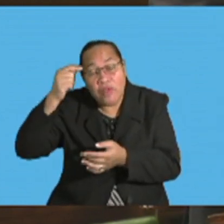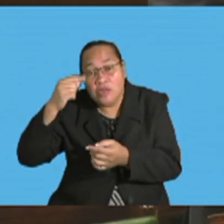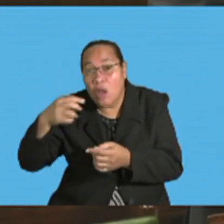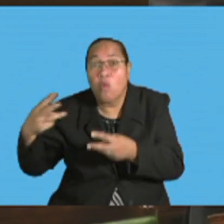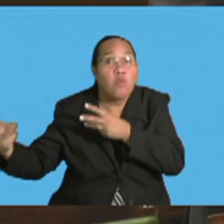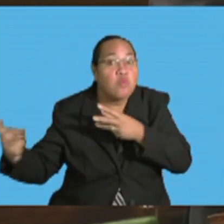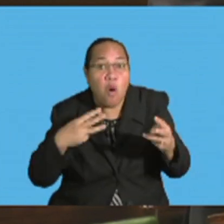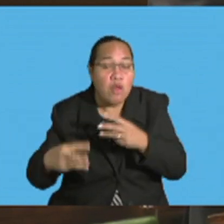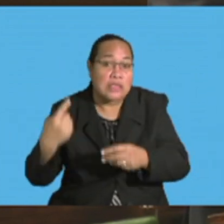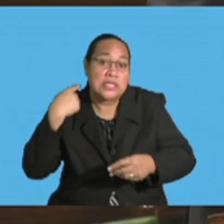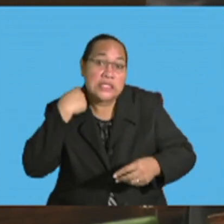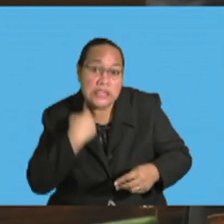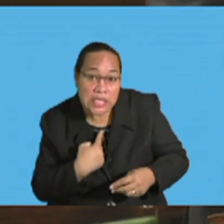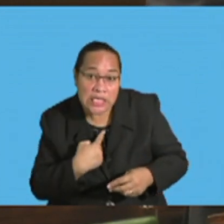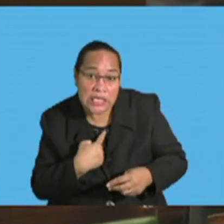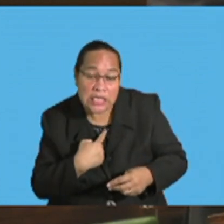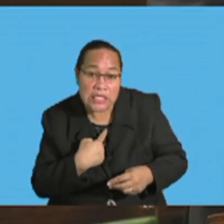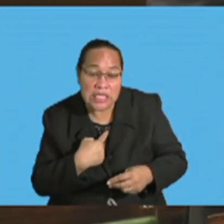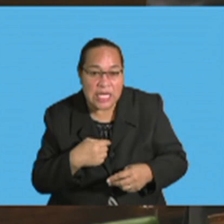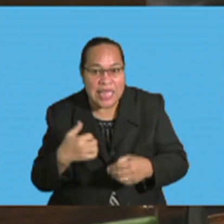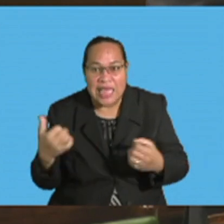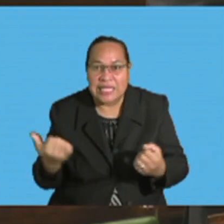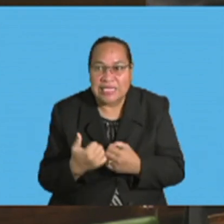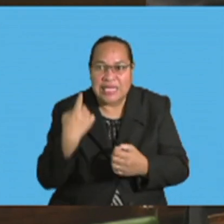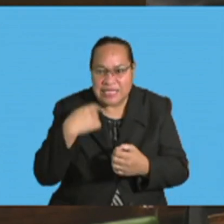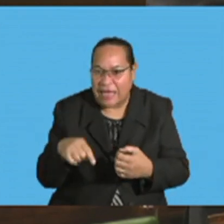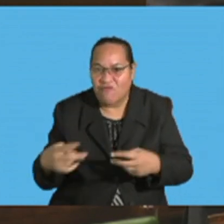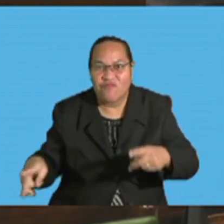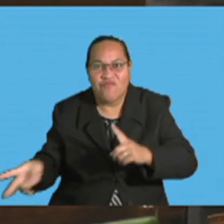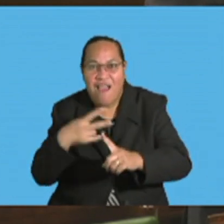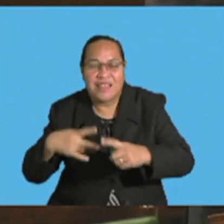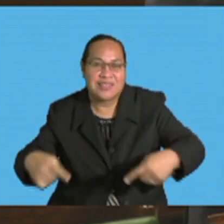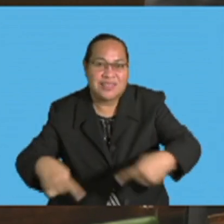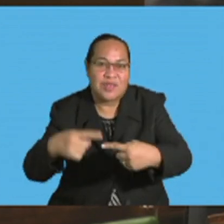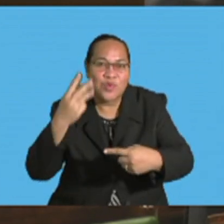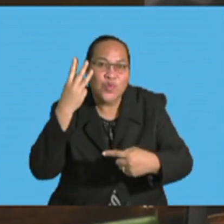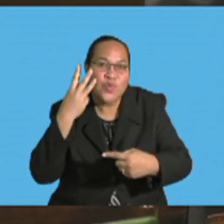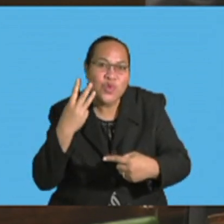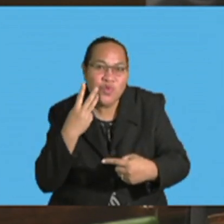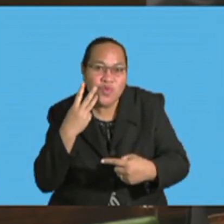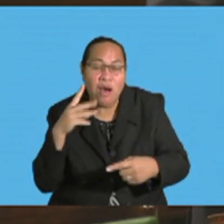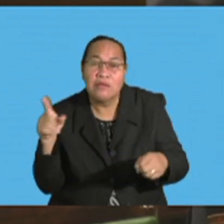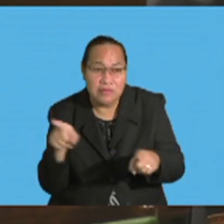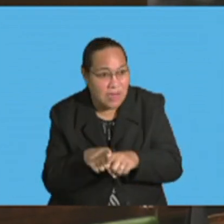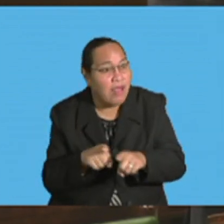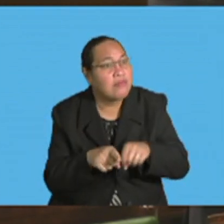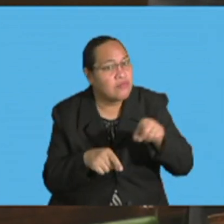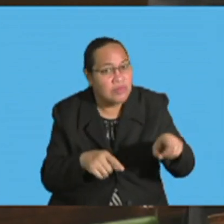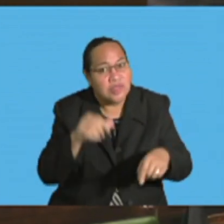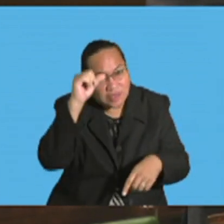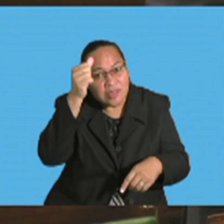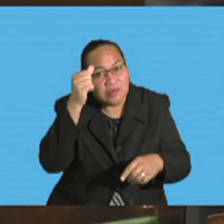committed murder and they perpetrated acts of deadly violence against women, as did the ancestors of